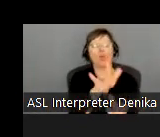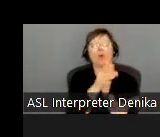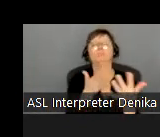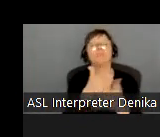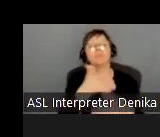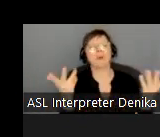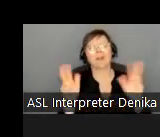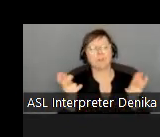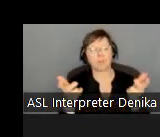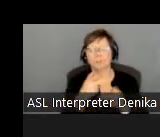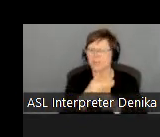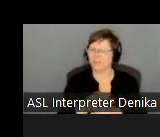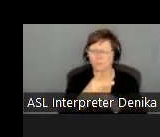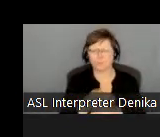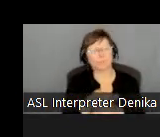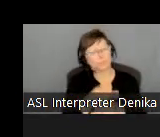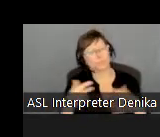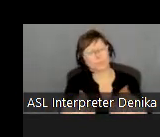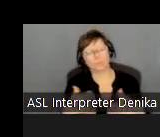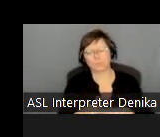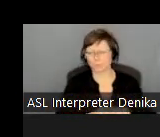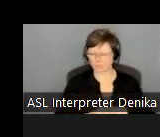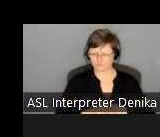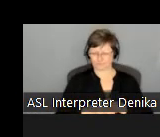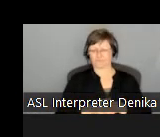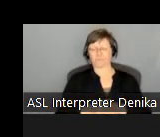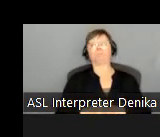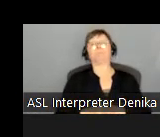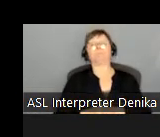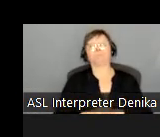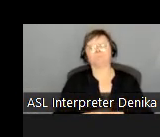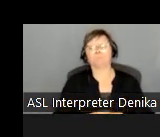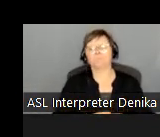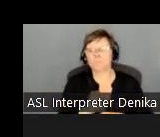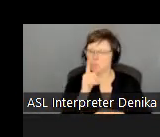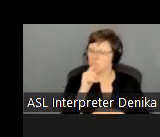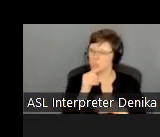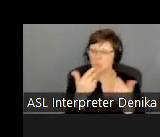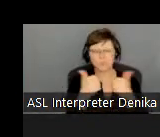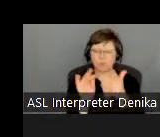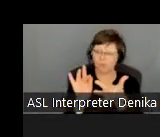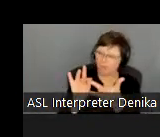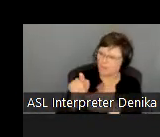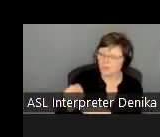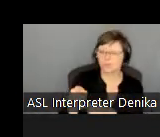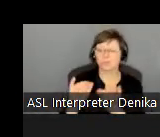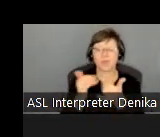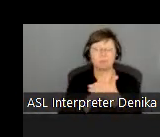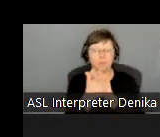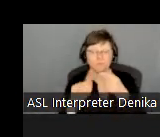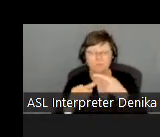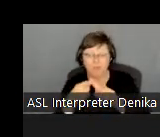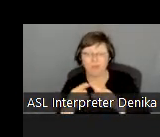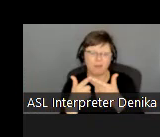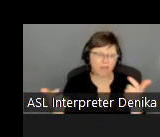always be wary who's trying to get into your direct messaging, who's trying to make a friend request on whatever social media. So we decided for fraud